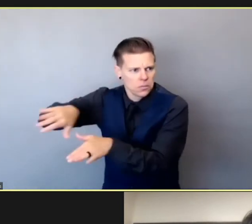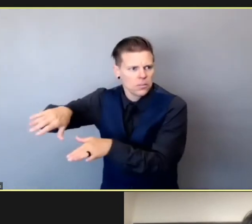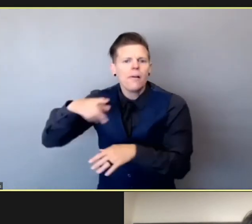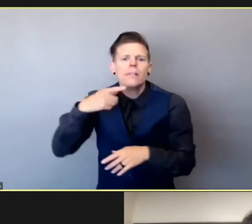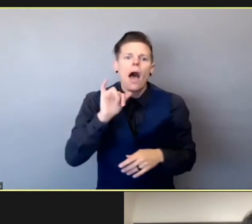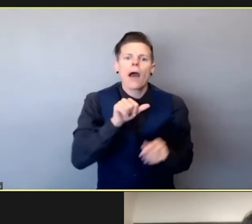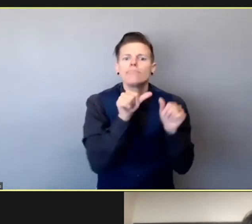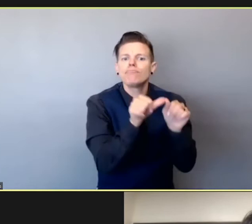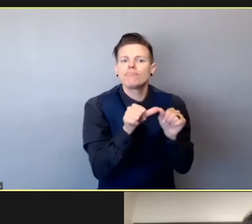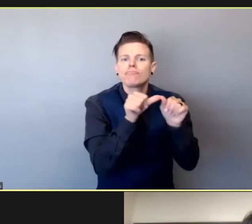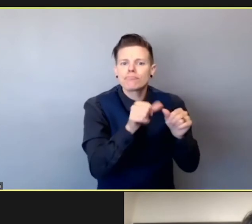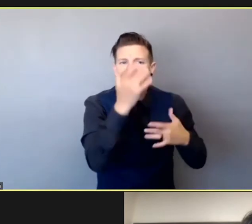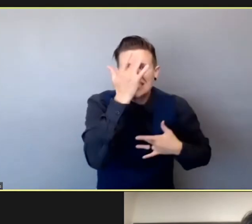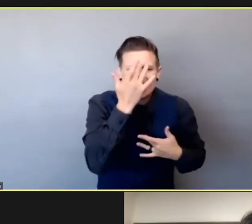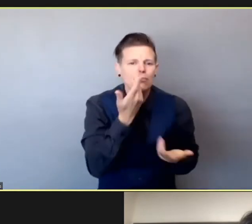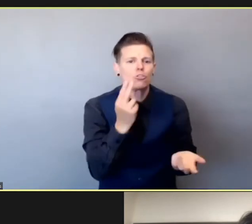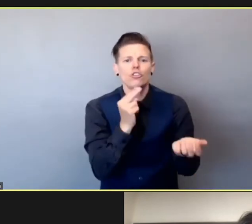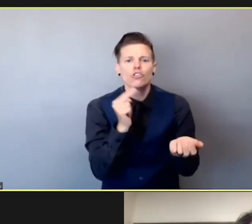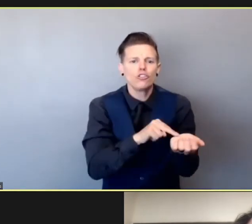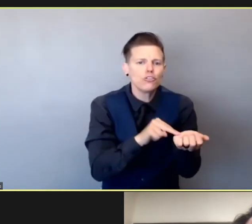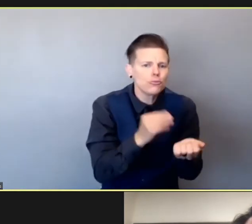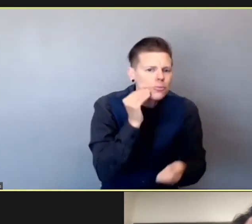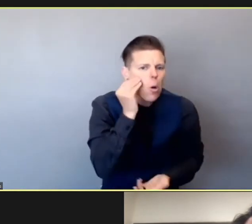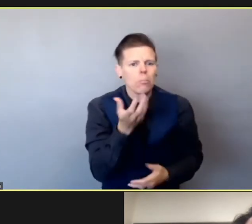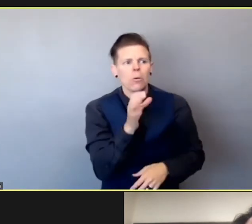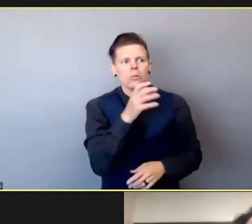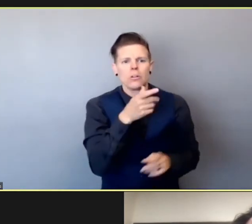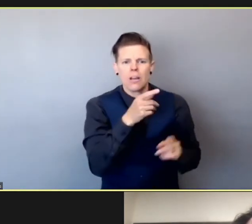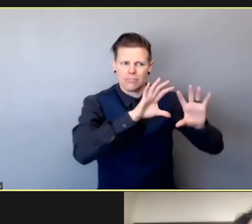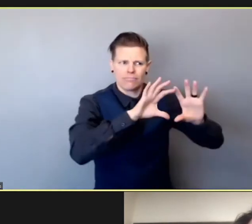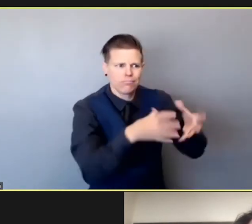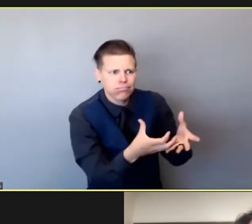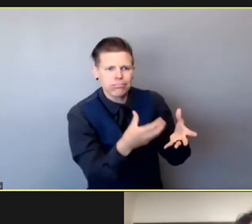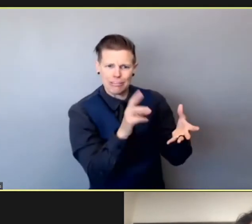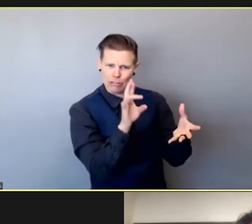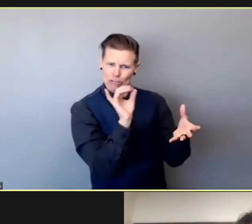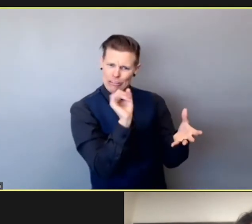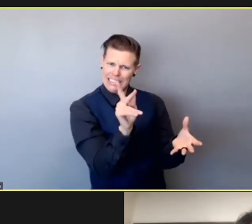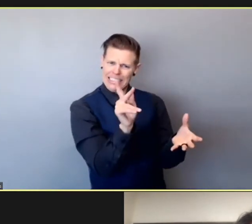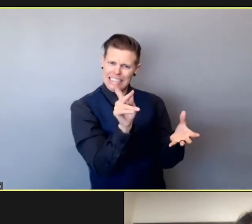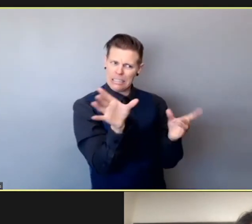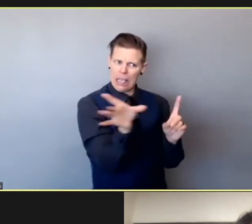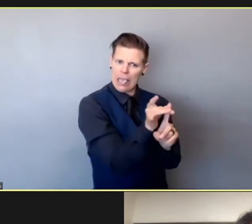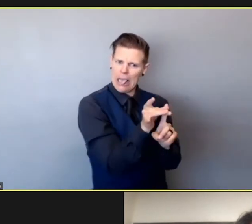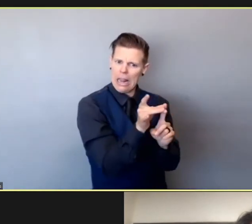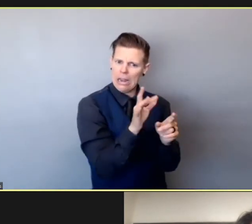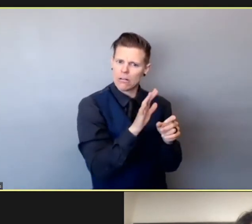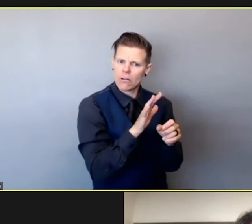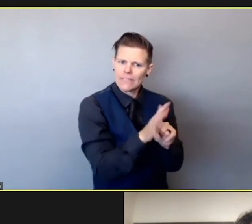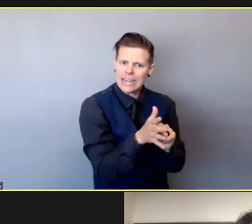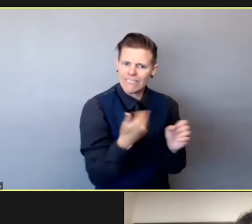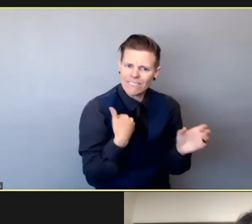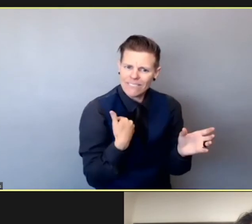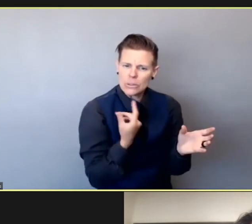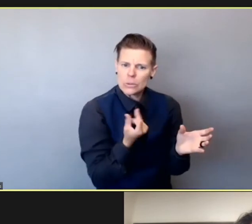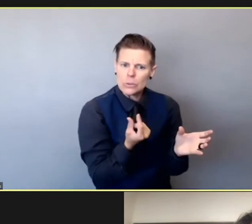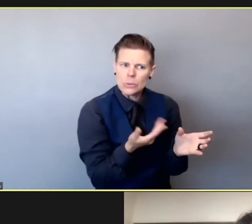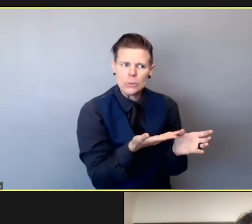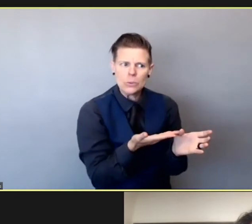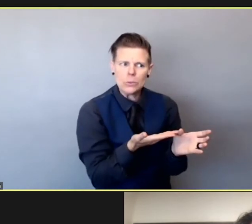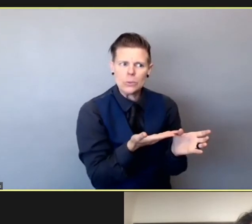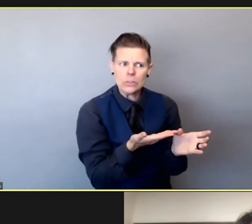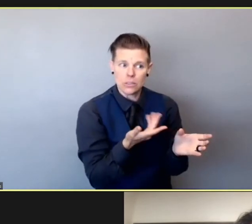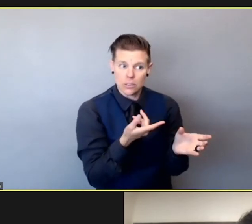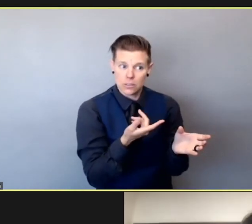conditions. The rest of the people that are at risk, maybe even a majority of them are do you